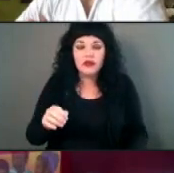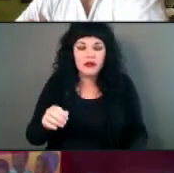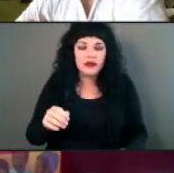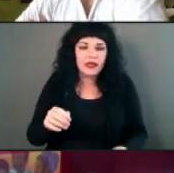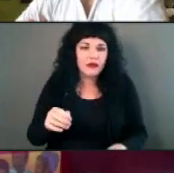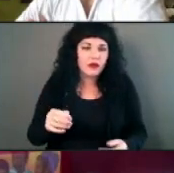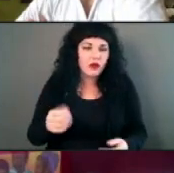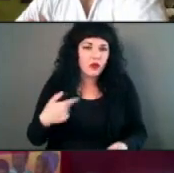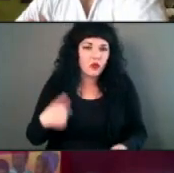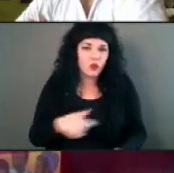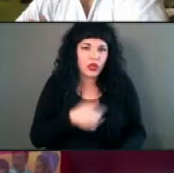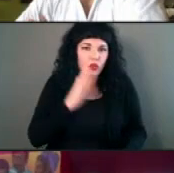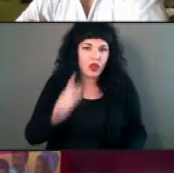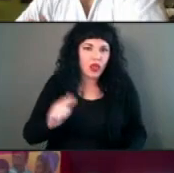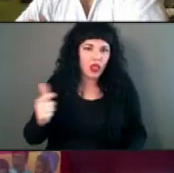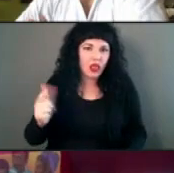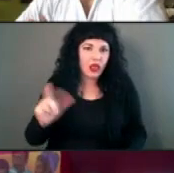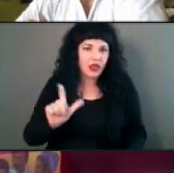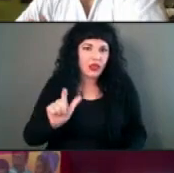recalling